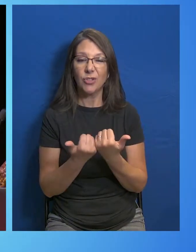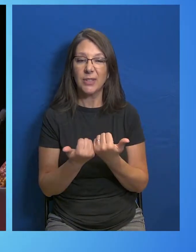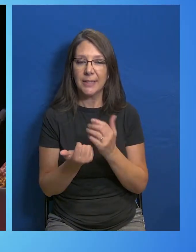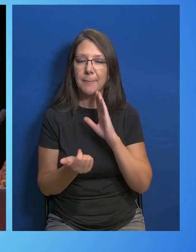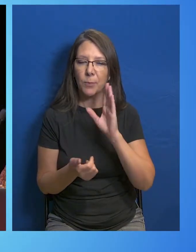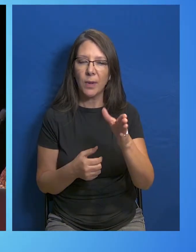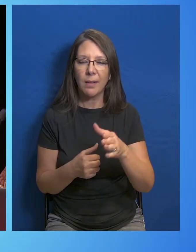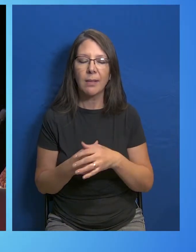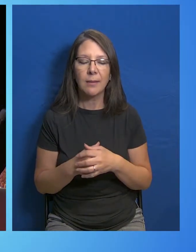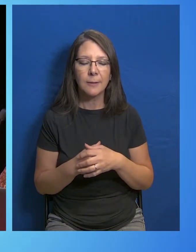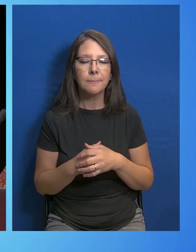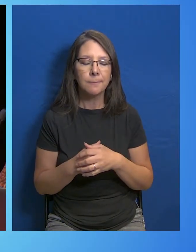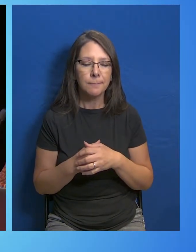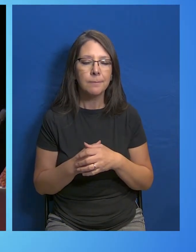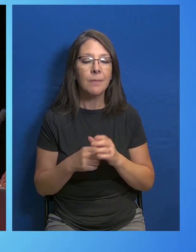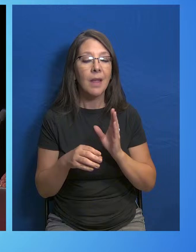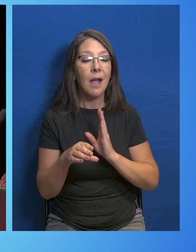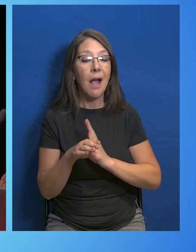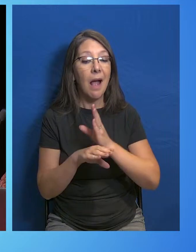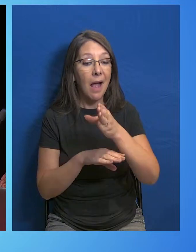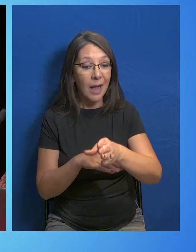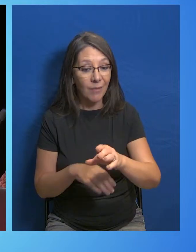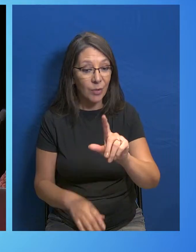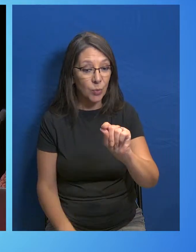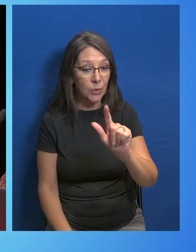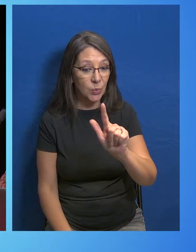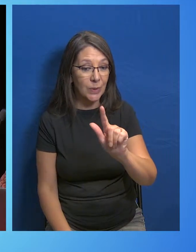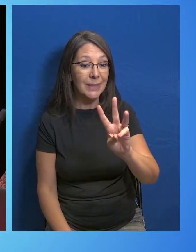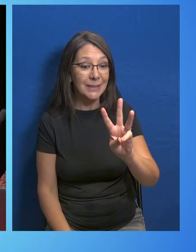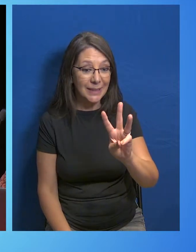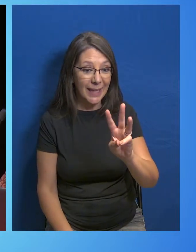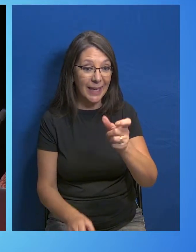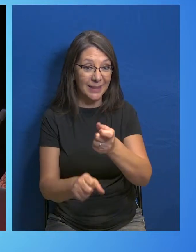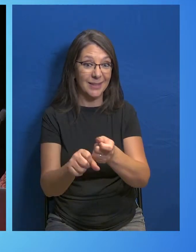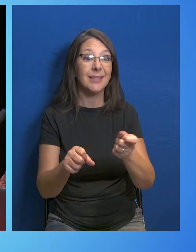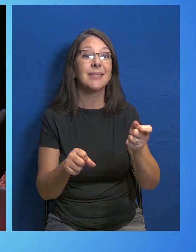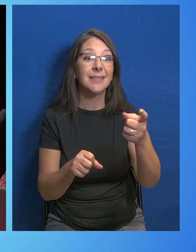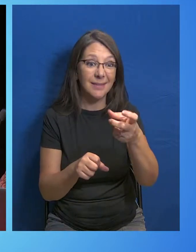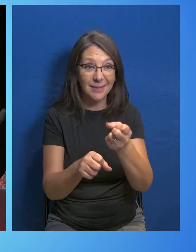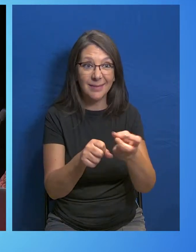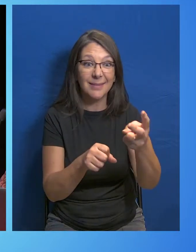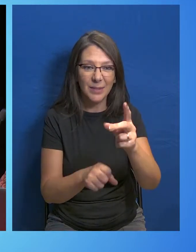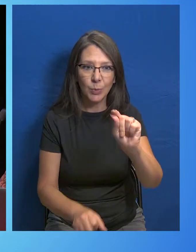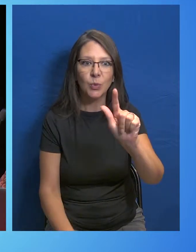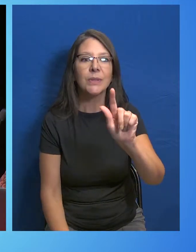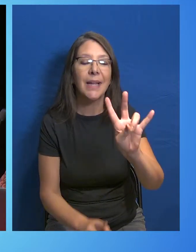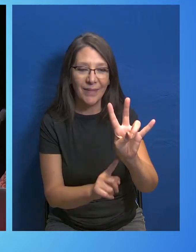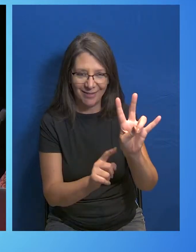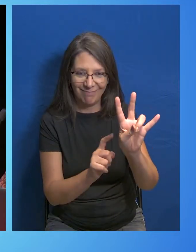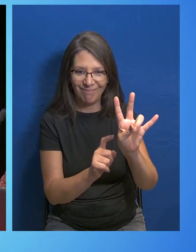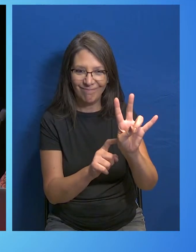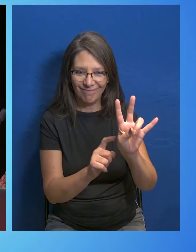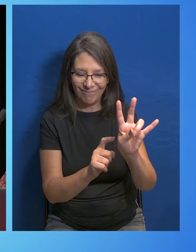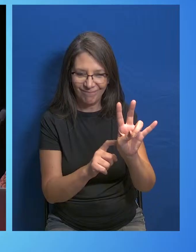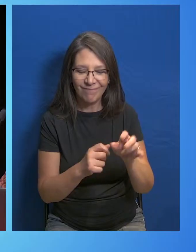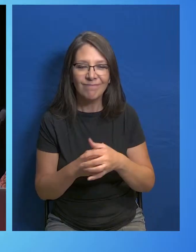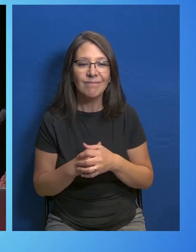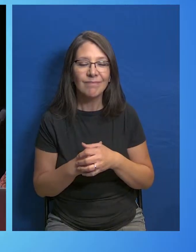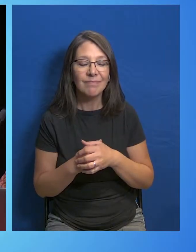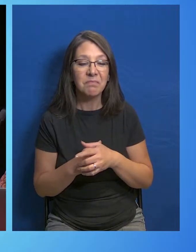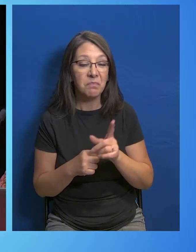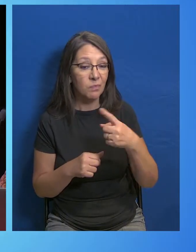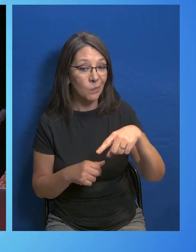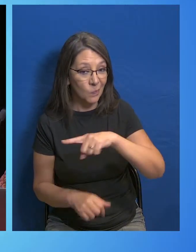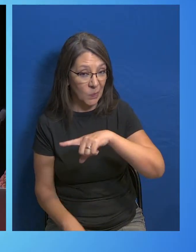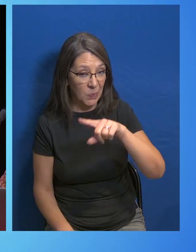More importantly, after 2026 comes 2027. And as we all